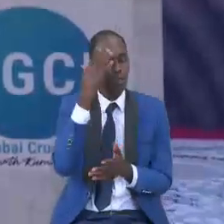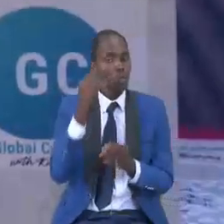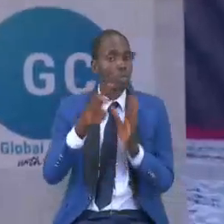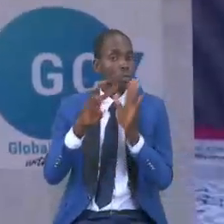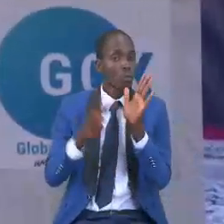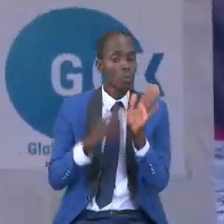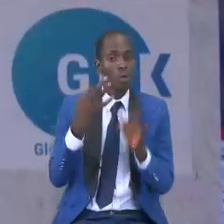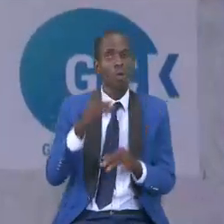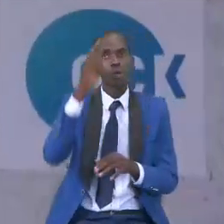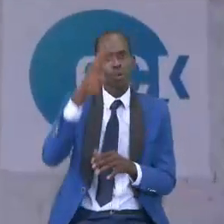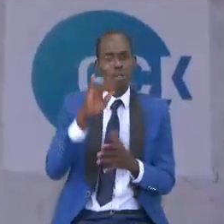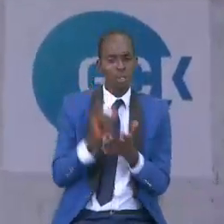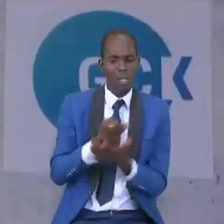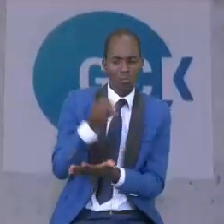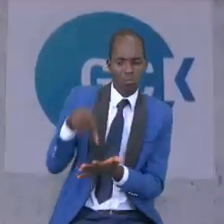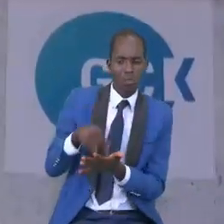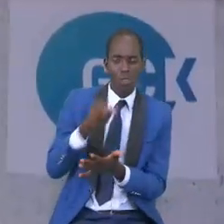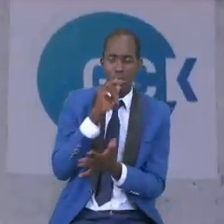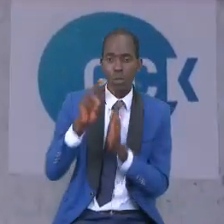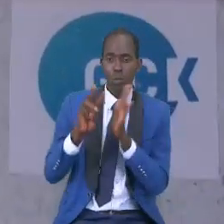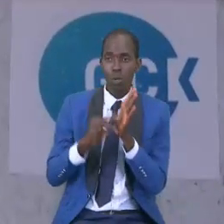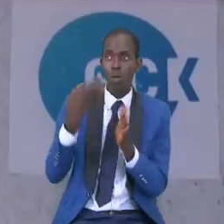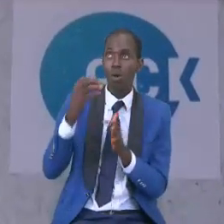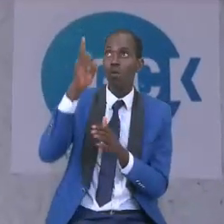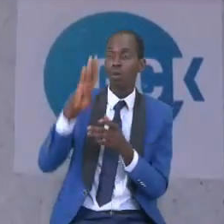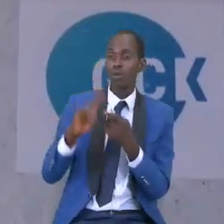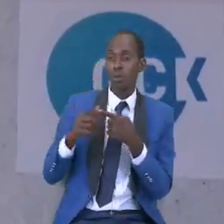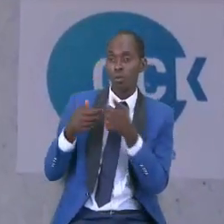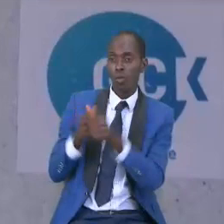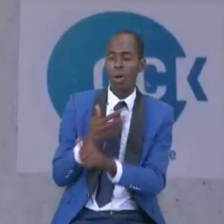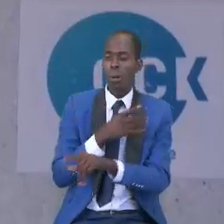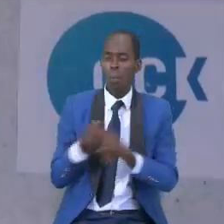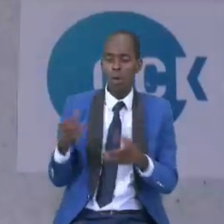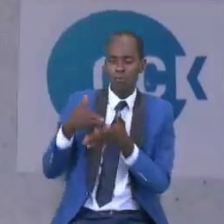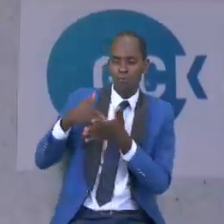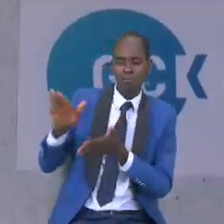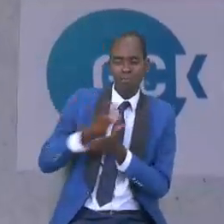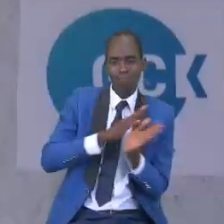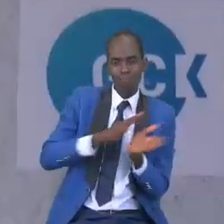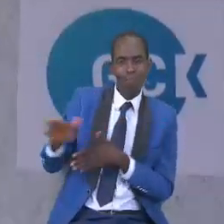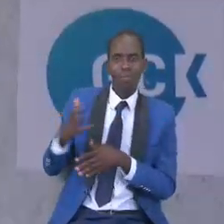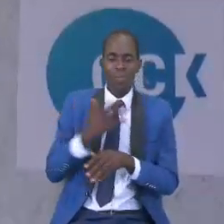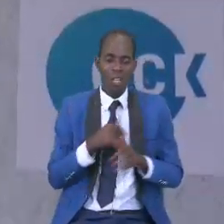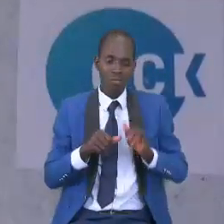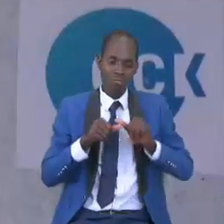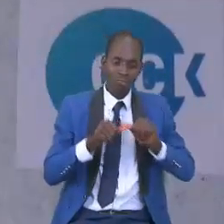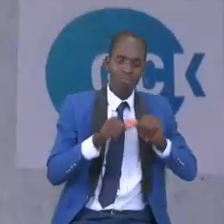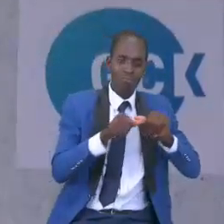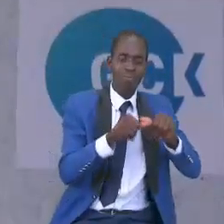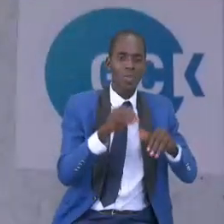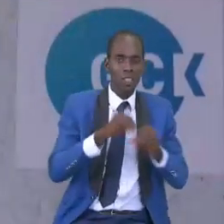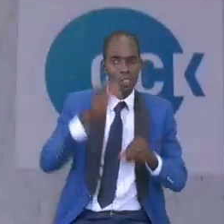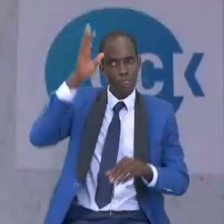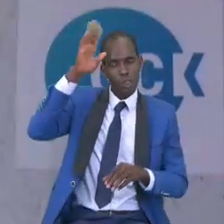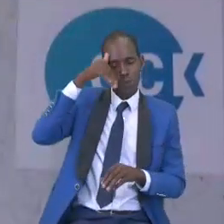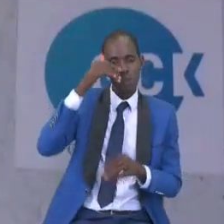that this is the will of God to follow, and he rejects and he receives and he persists in the rejection and